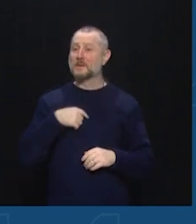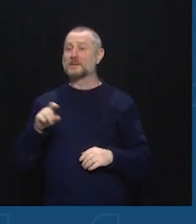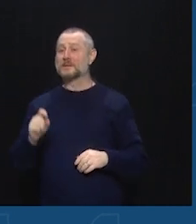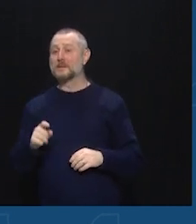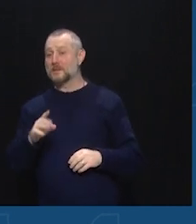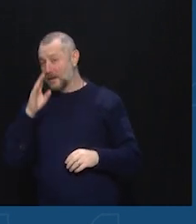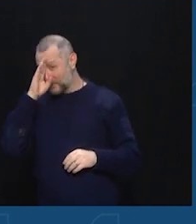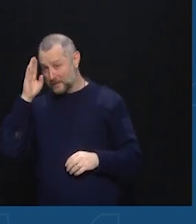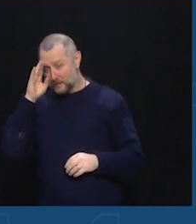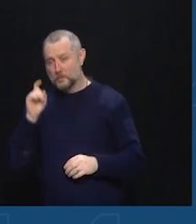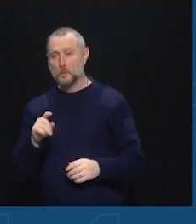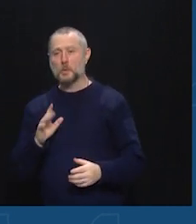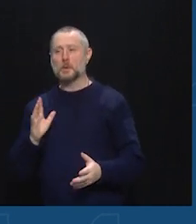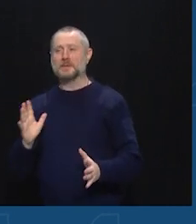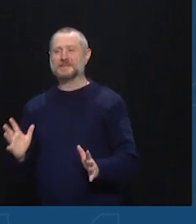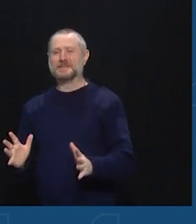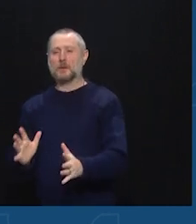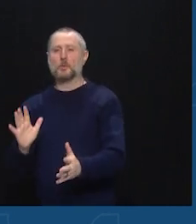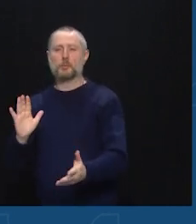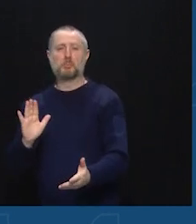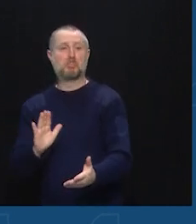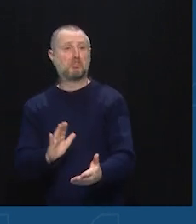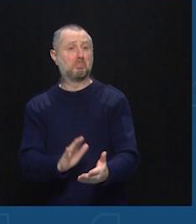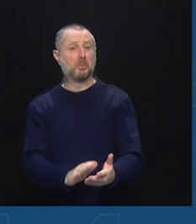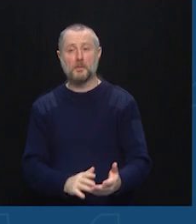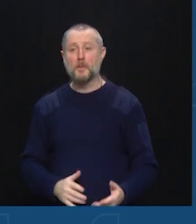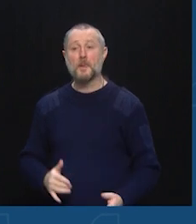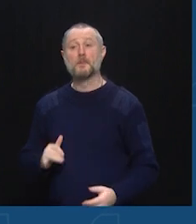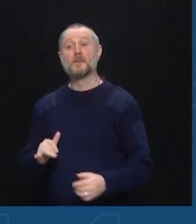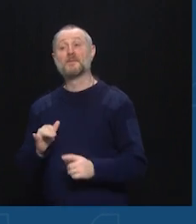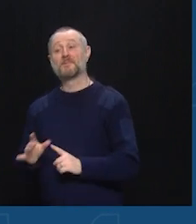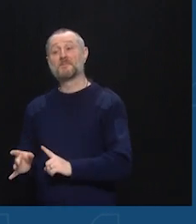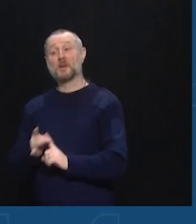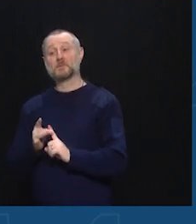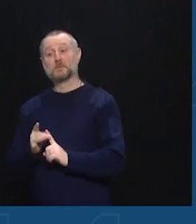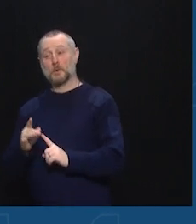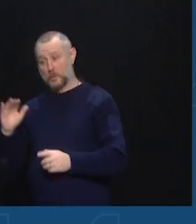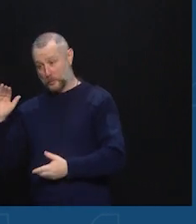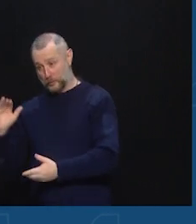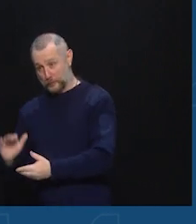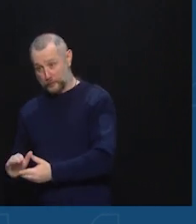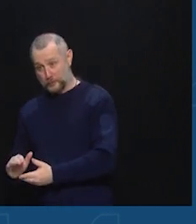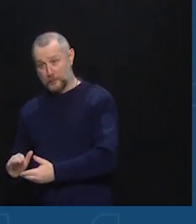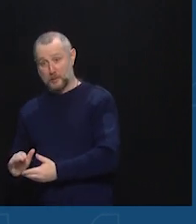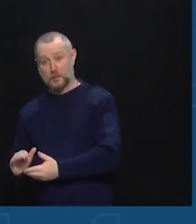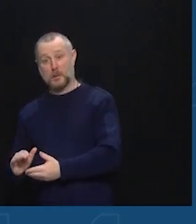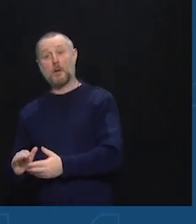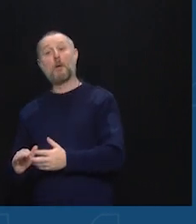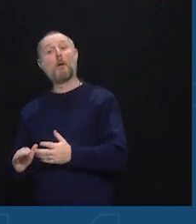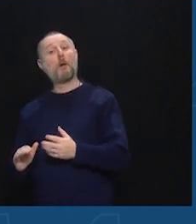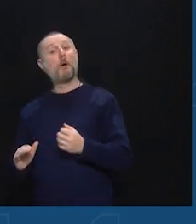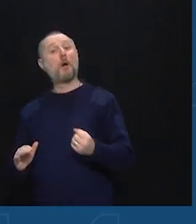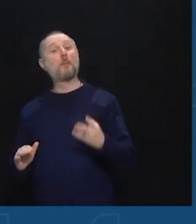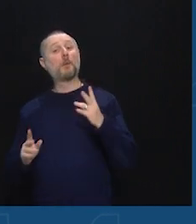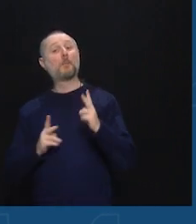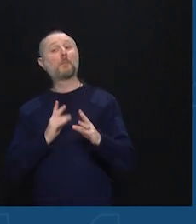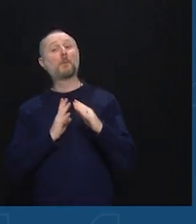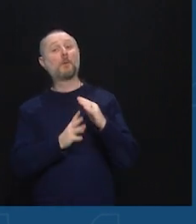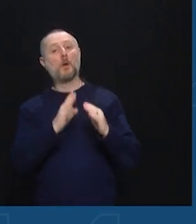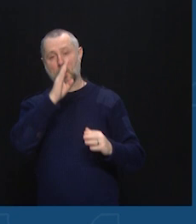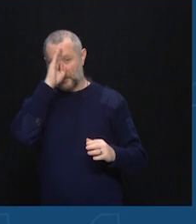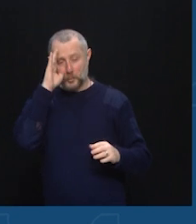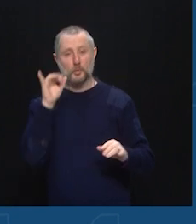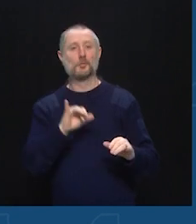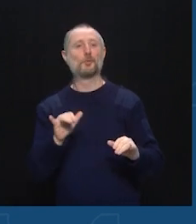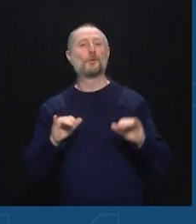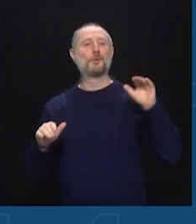Again, always the lagging indicator. Infections go down, people sick enough to go to a hospital goes down, and hopefully we'll start seeing the